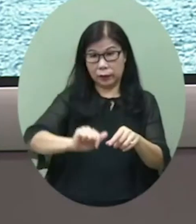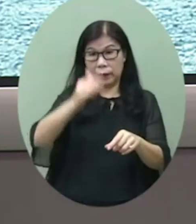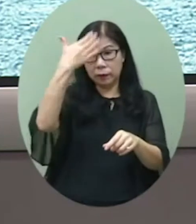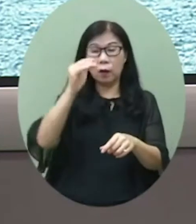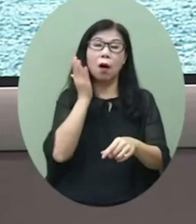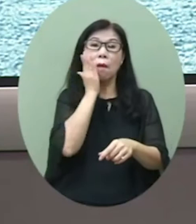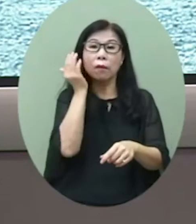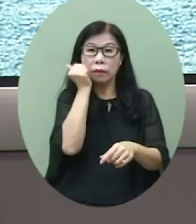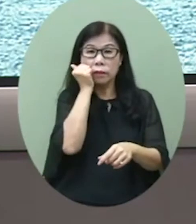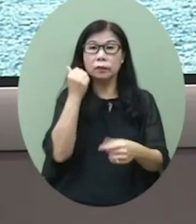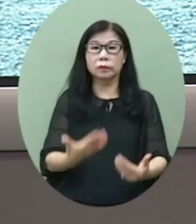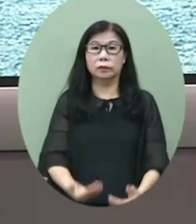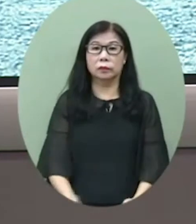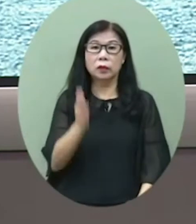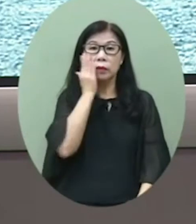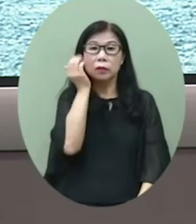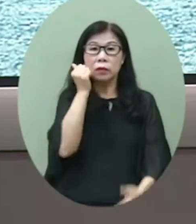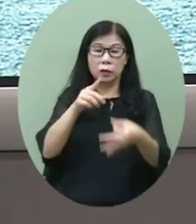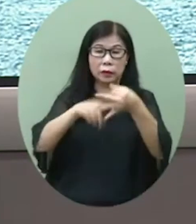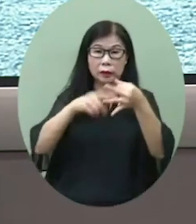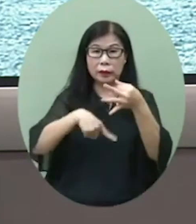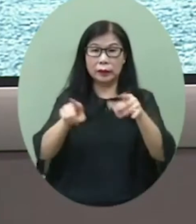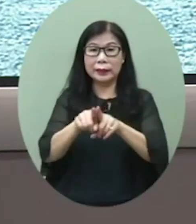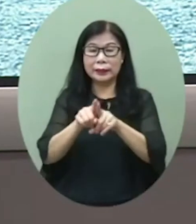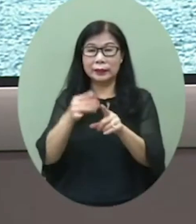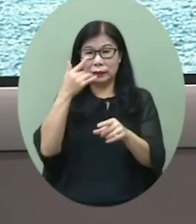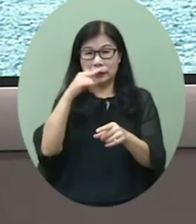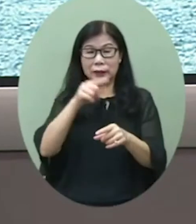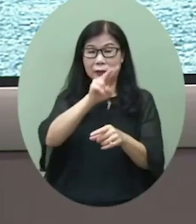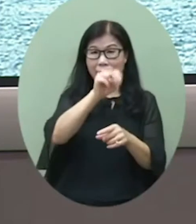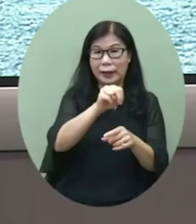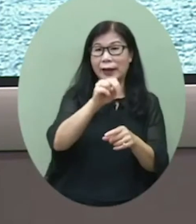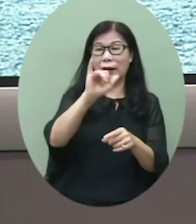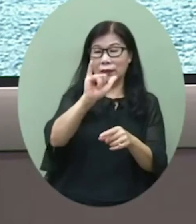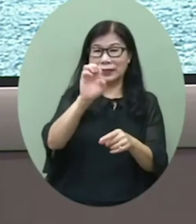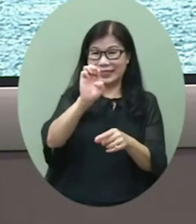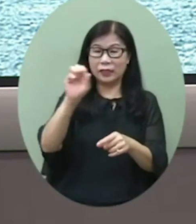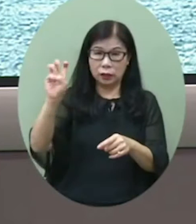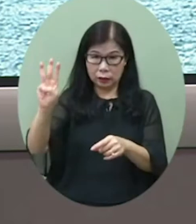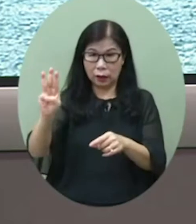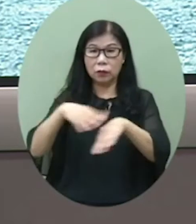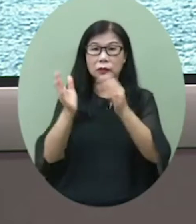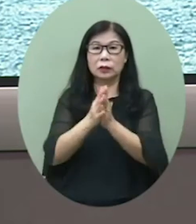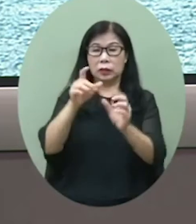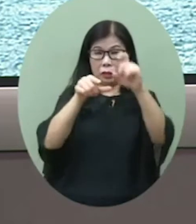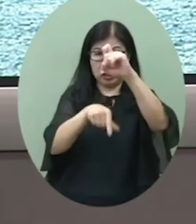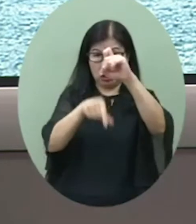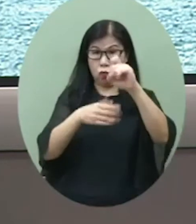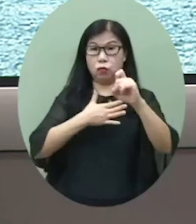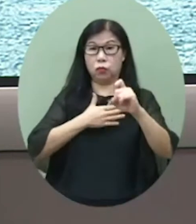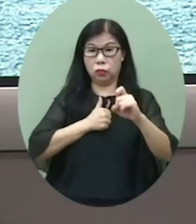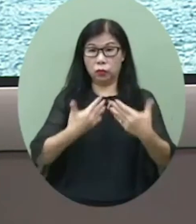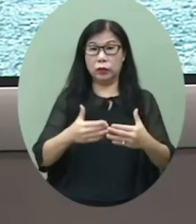London mayor, was postponed to the 6th of May 2021. Another place that's familiar to you